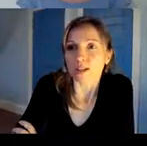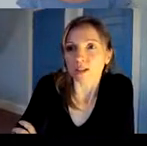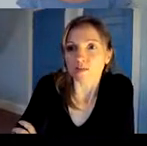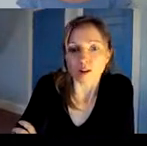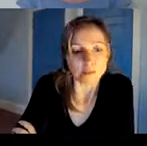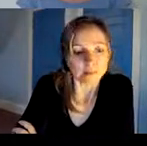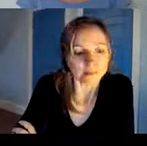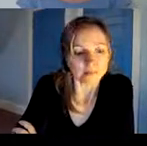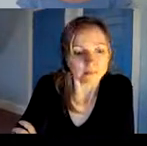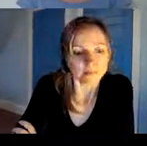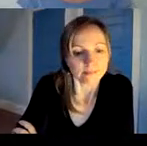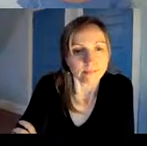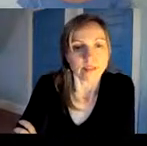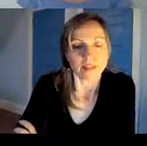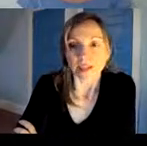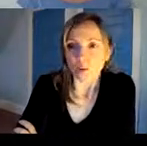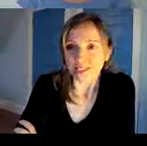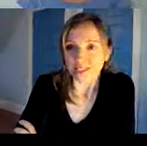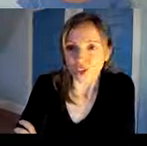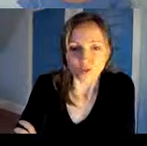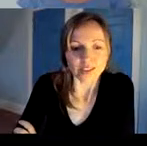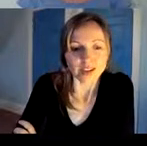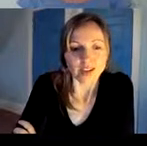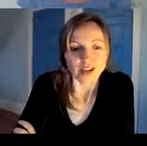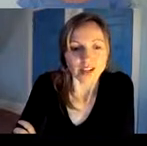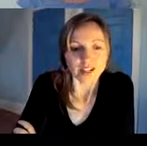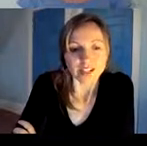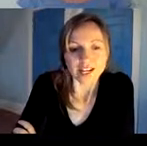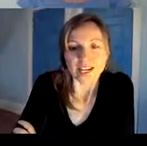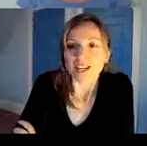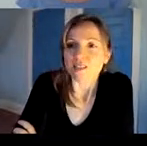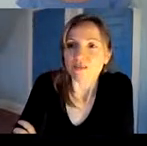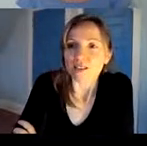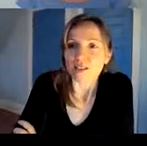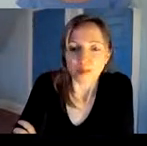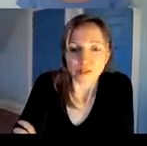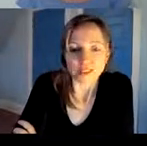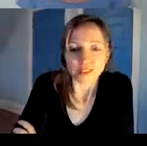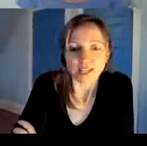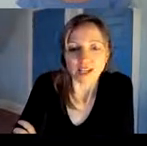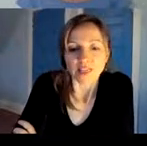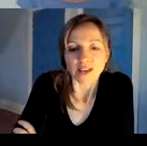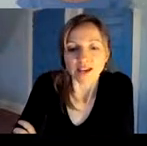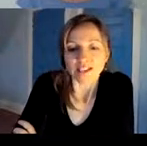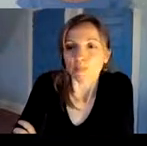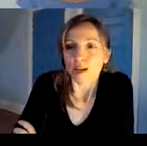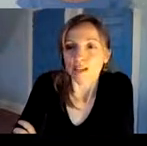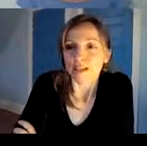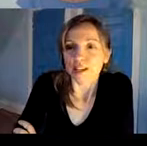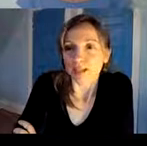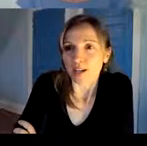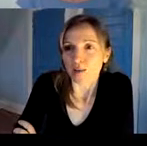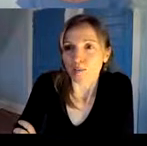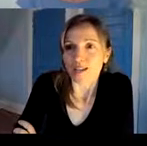nitrogen environment. Goutweed's tissues contain antifungal chemicals that